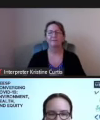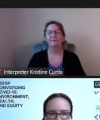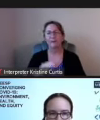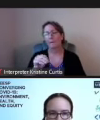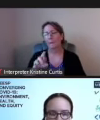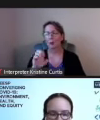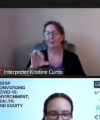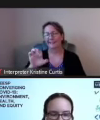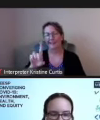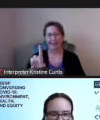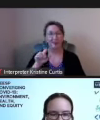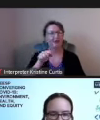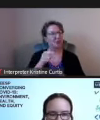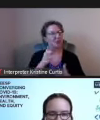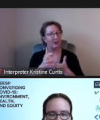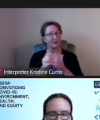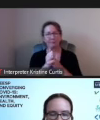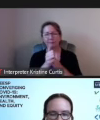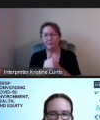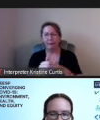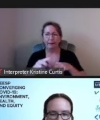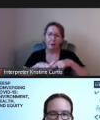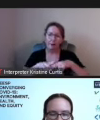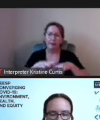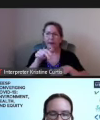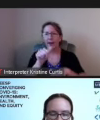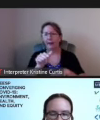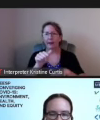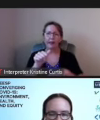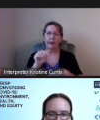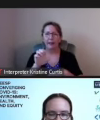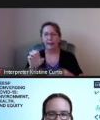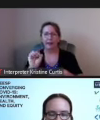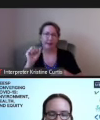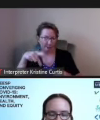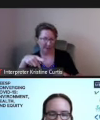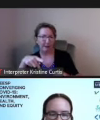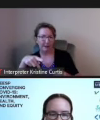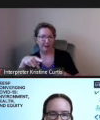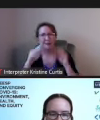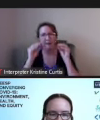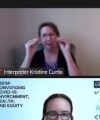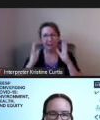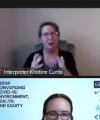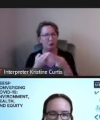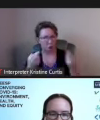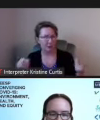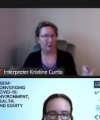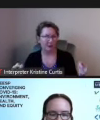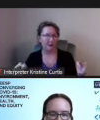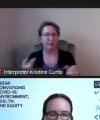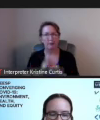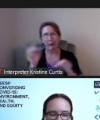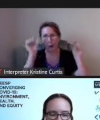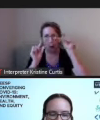Professor Naughton helped to lead the hashtag AESPTeach and the crowdsourcing of virtual teaching resources on a Google Sheet